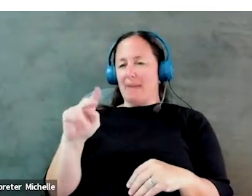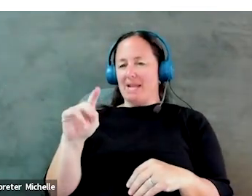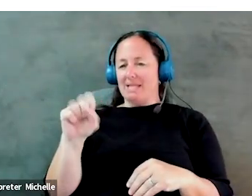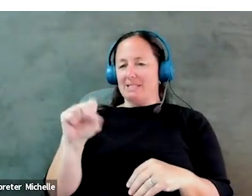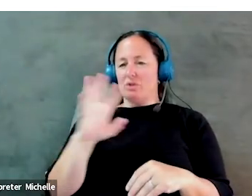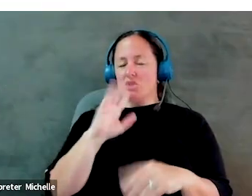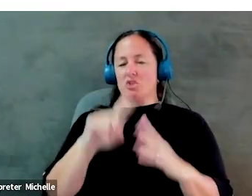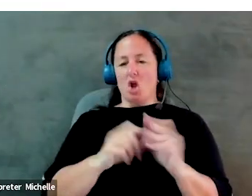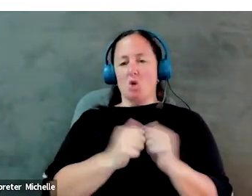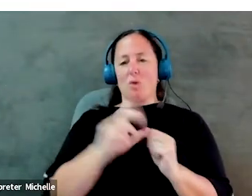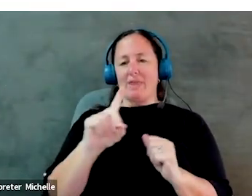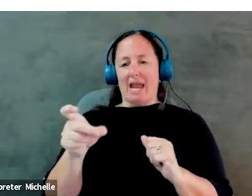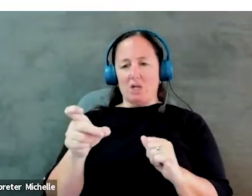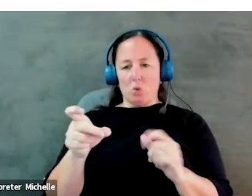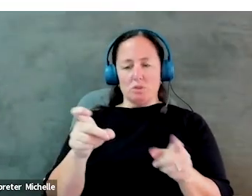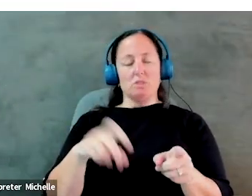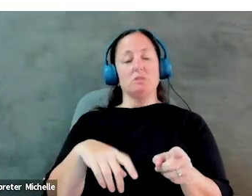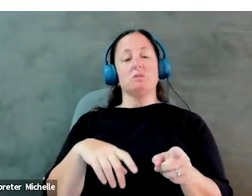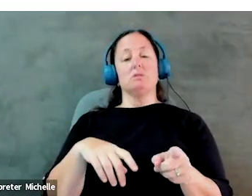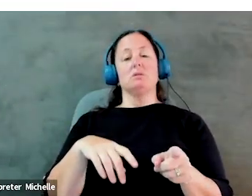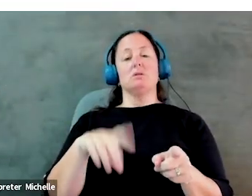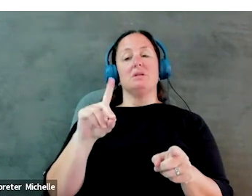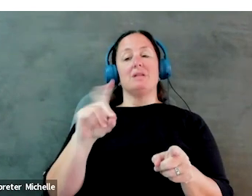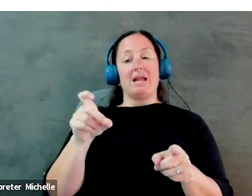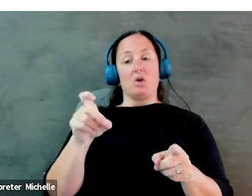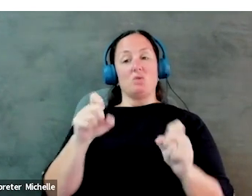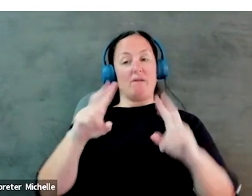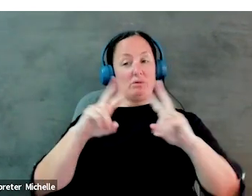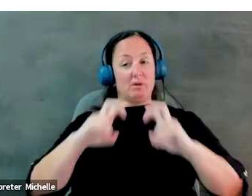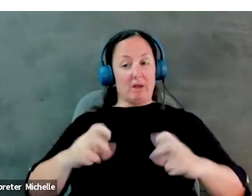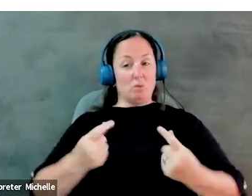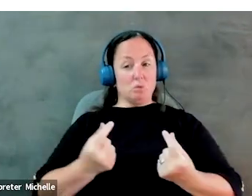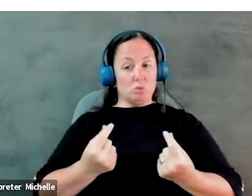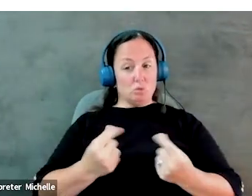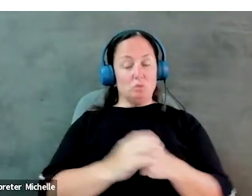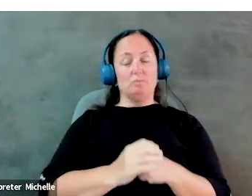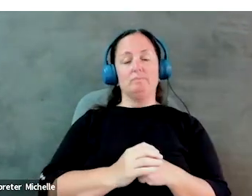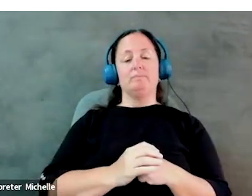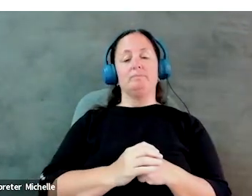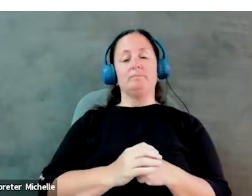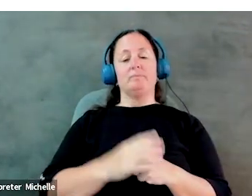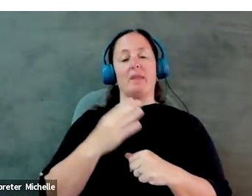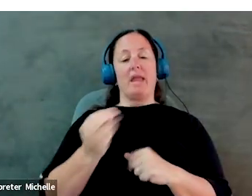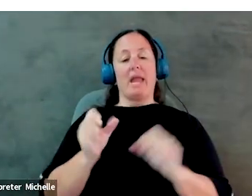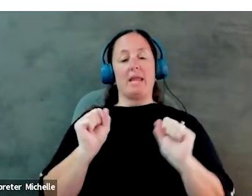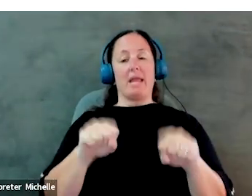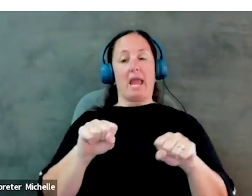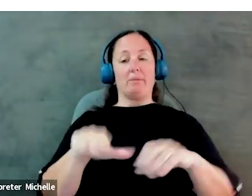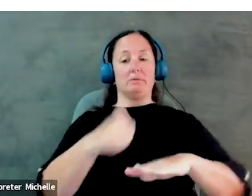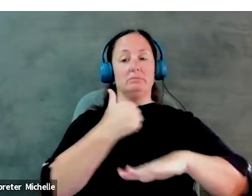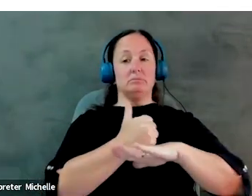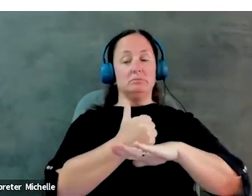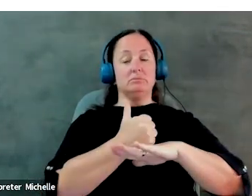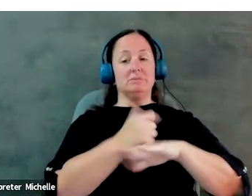diagnosis. From that diagnosis, we have to then evaluate what things we need to do and be able